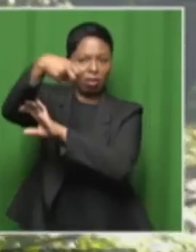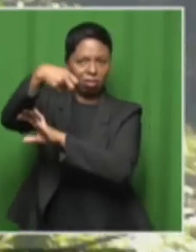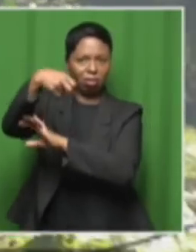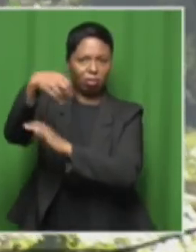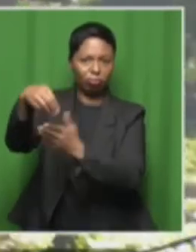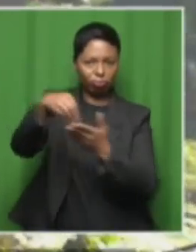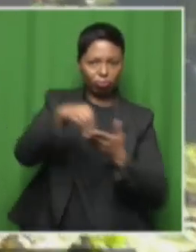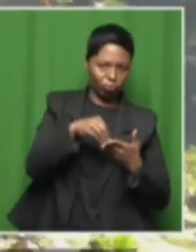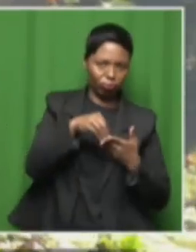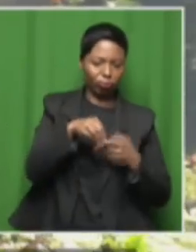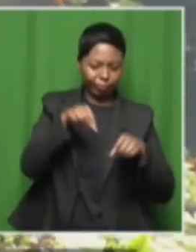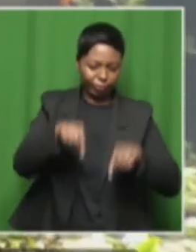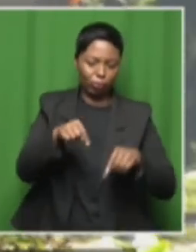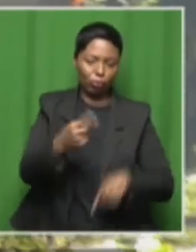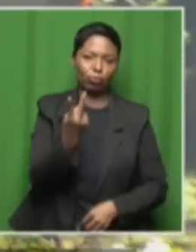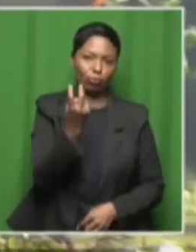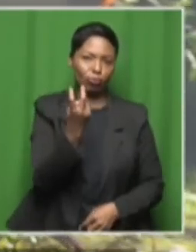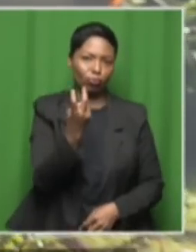And it's certainly,